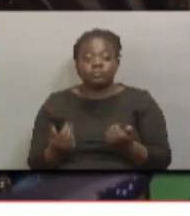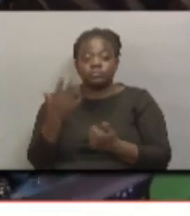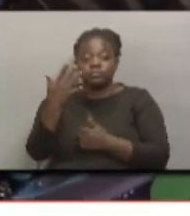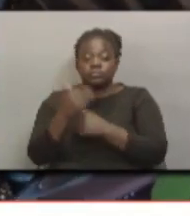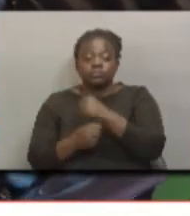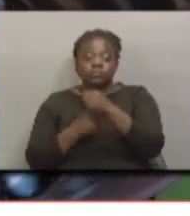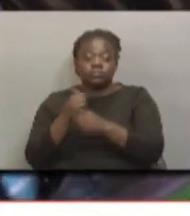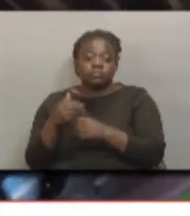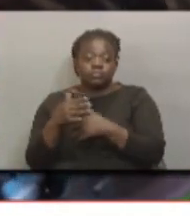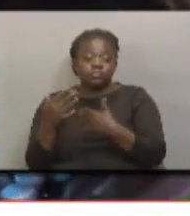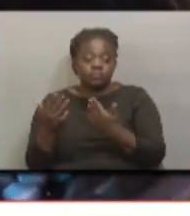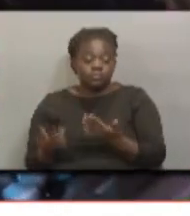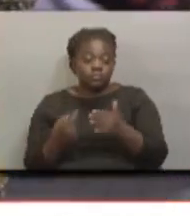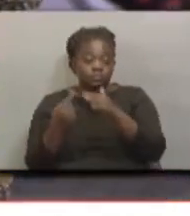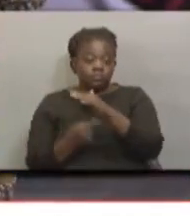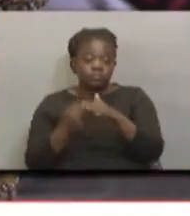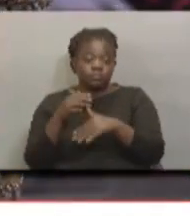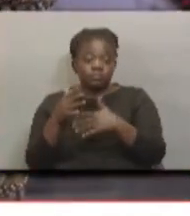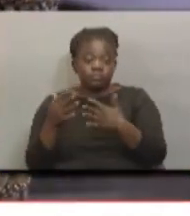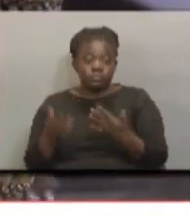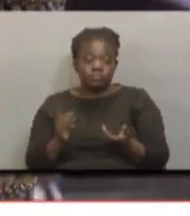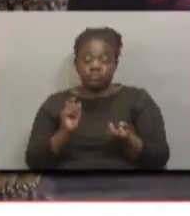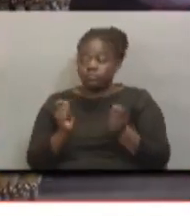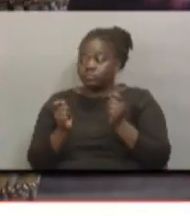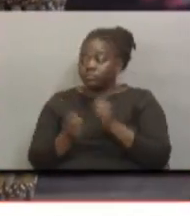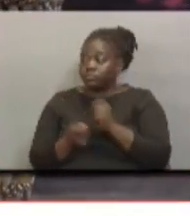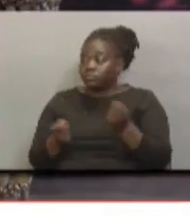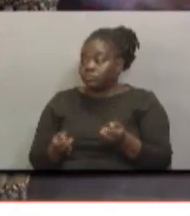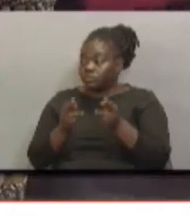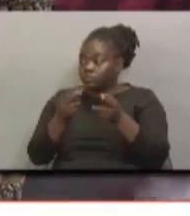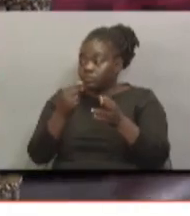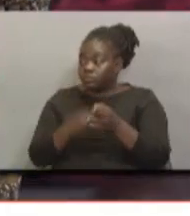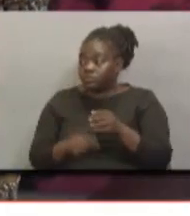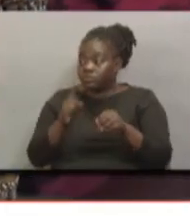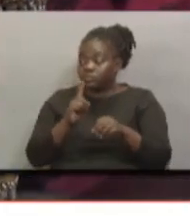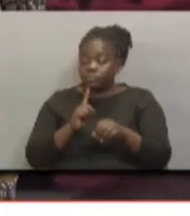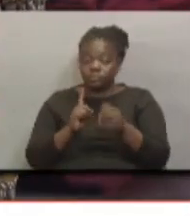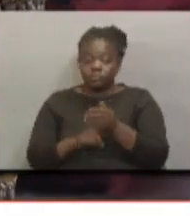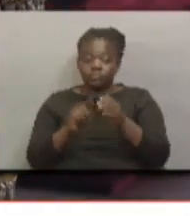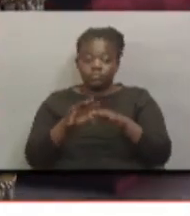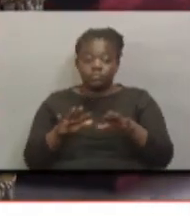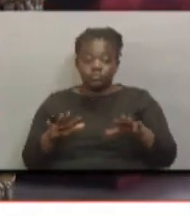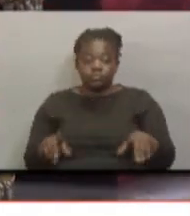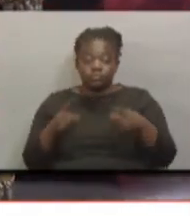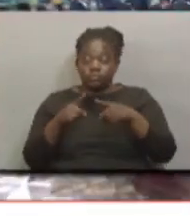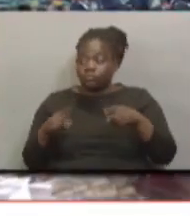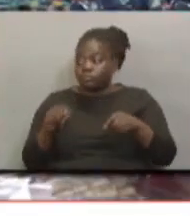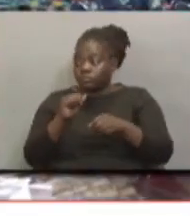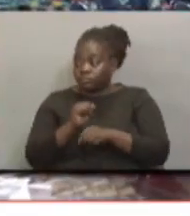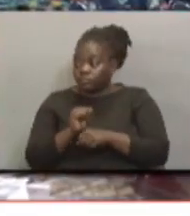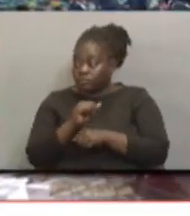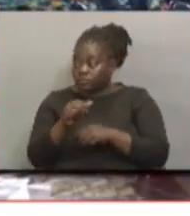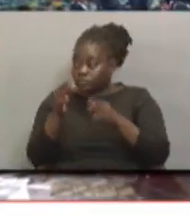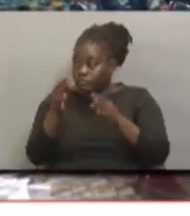5 egijja, embeera yaabwe yakweyongera okutereera, era balina n'essuubi ery'okufuna ettaka okutandika okukolerako ebimu ku bintu